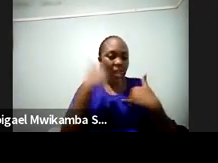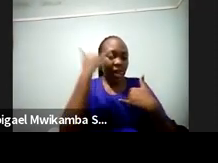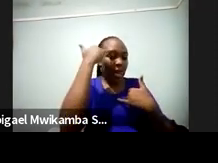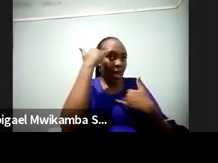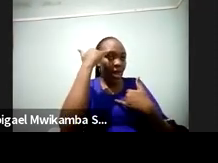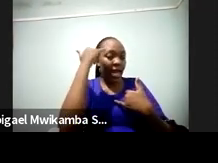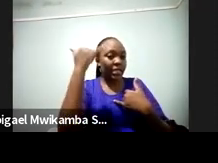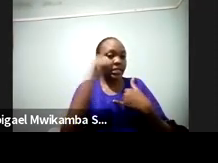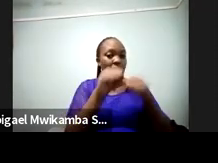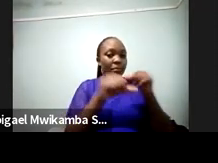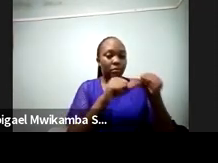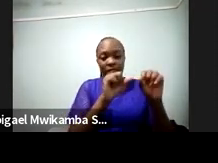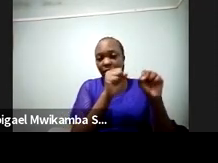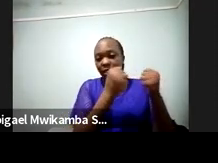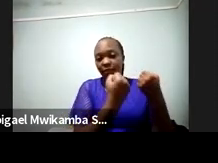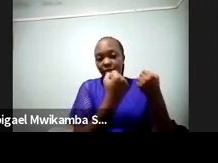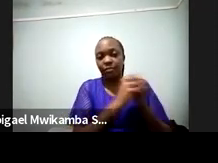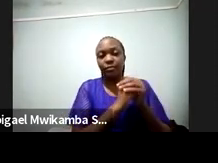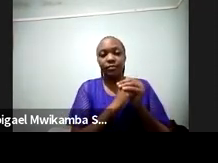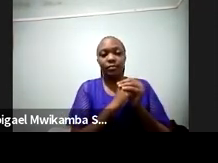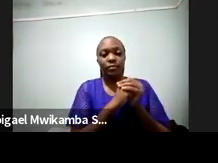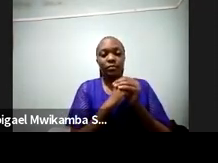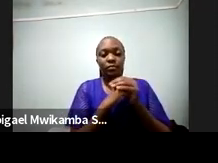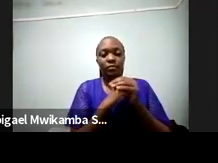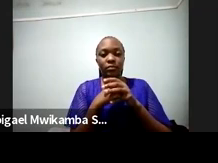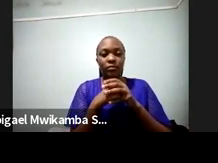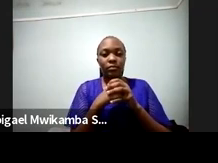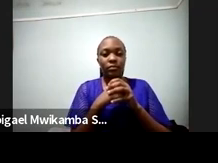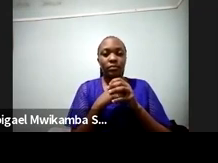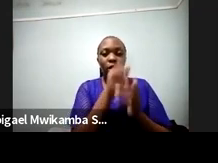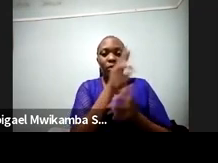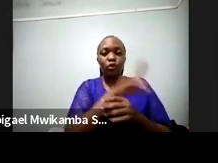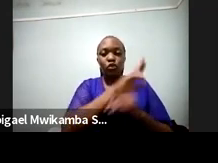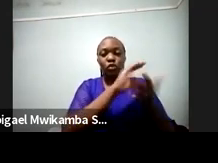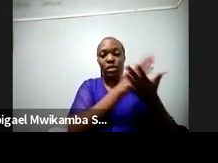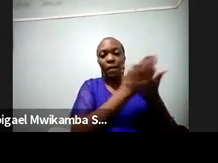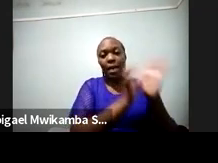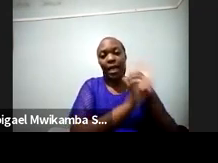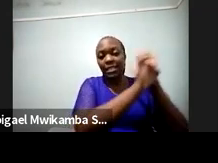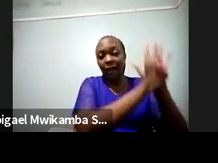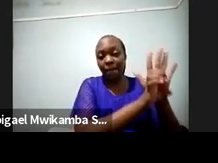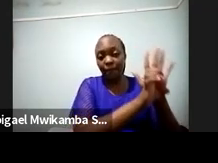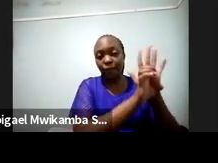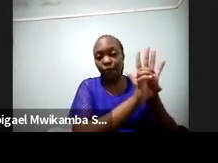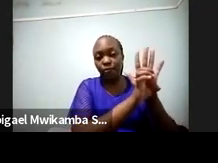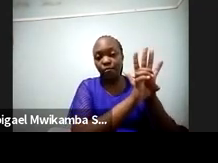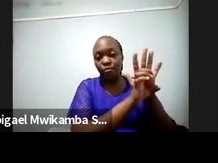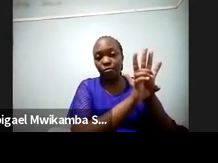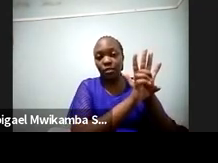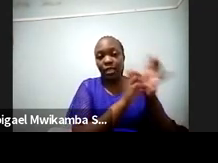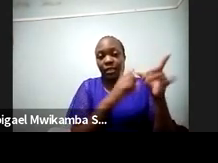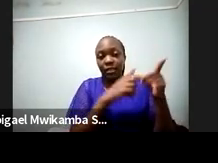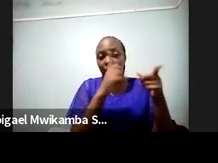known models that guys have used and that are very known. And at the end of this, I've given you 5 resources to